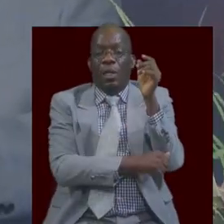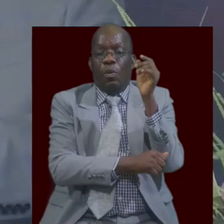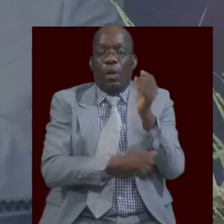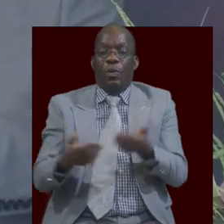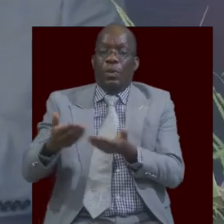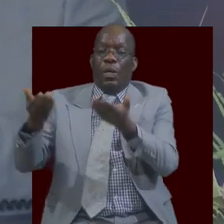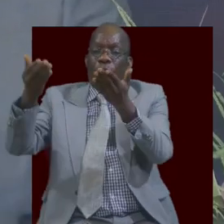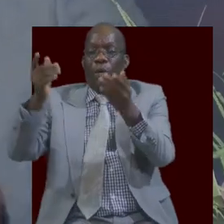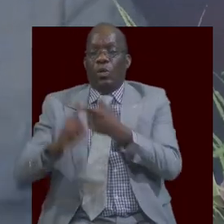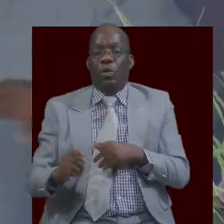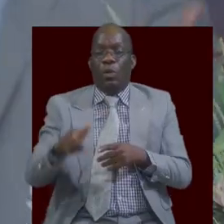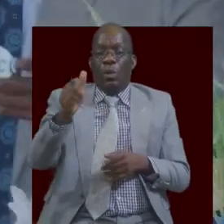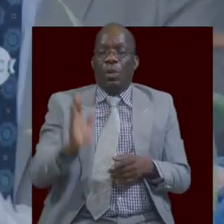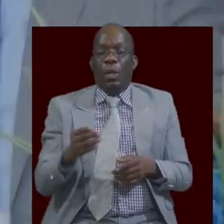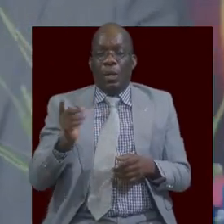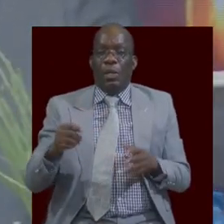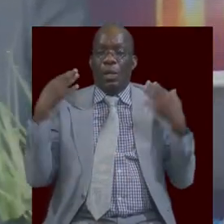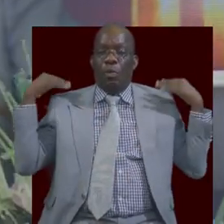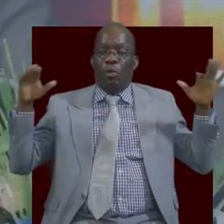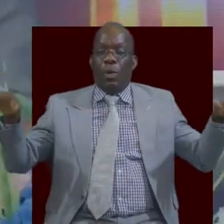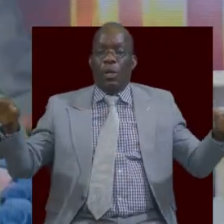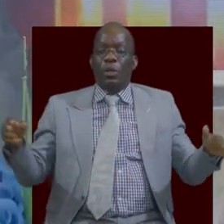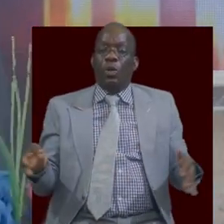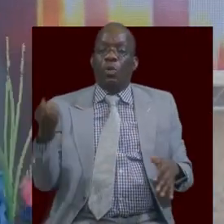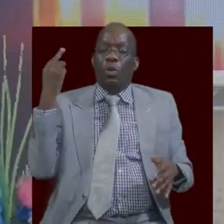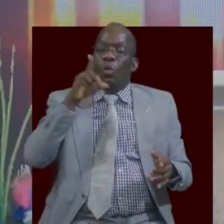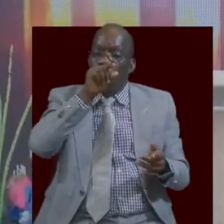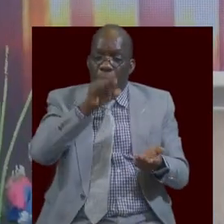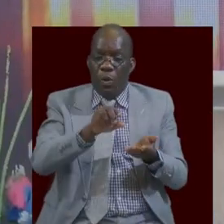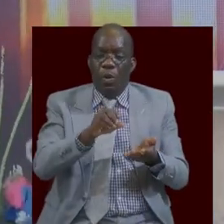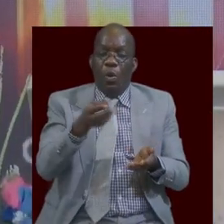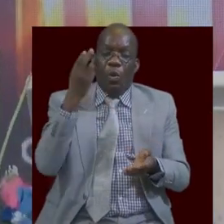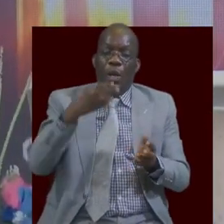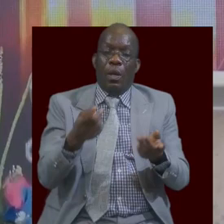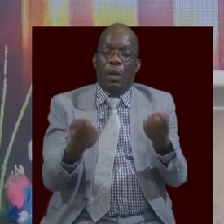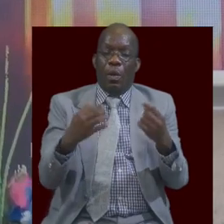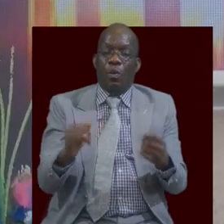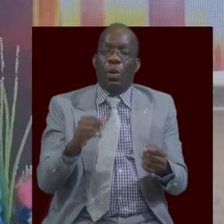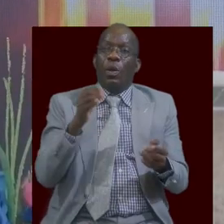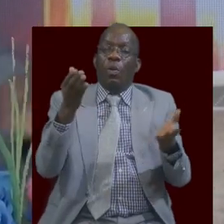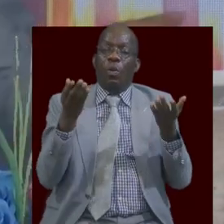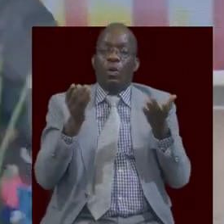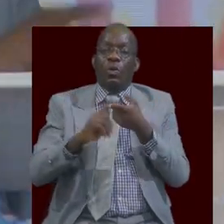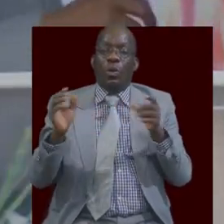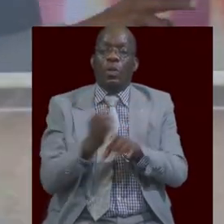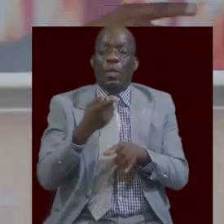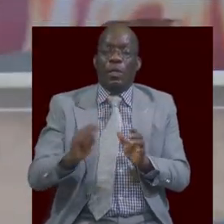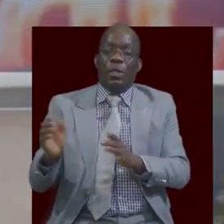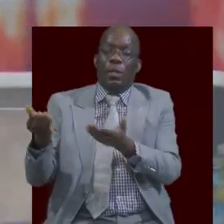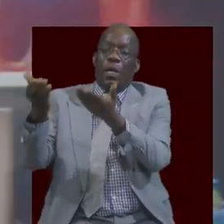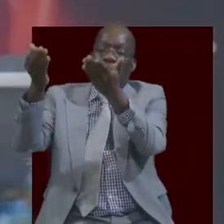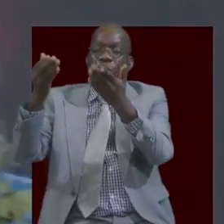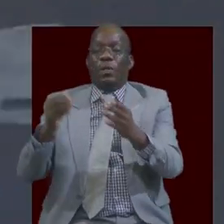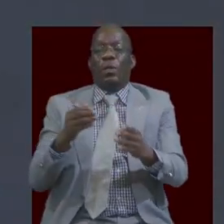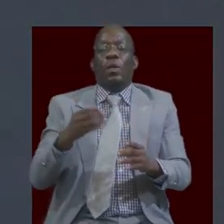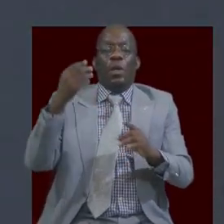the birds were coming. They wanted to take part of the sacrifice away from the altar of the Almighty